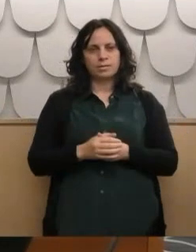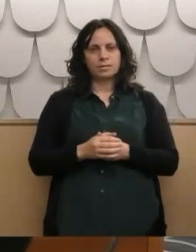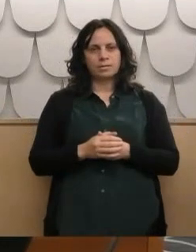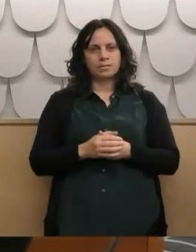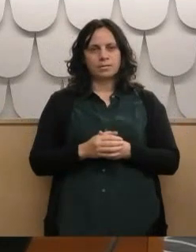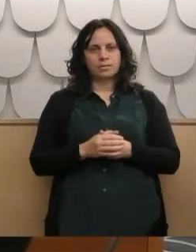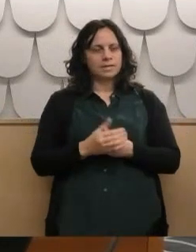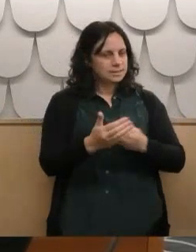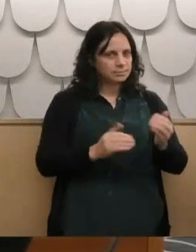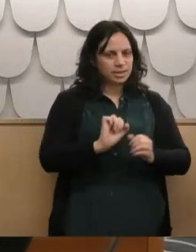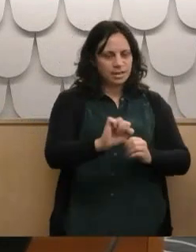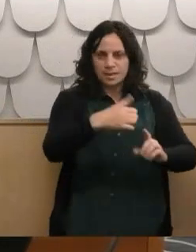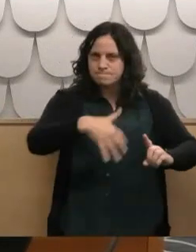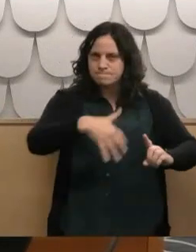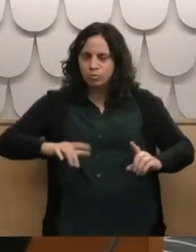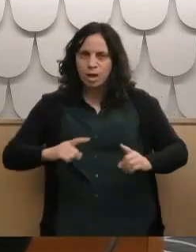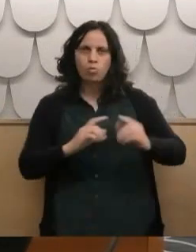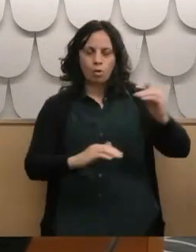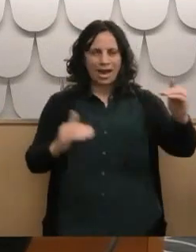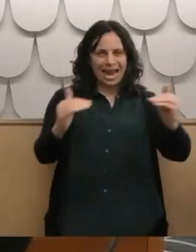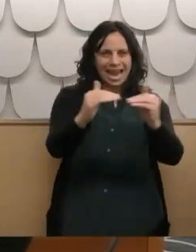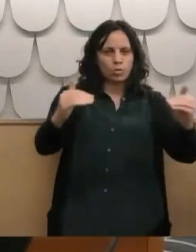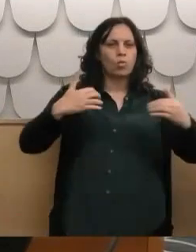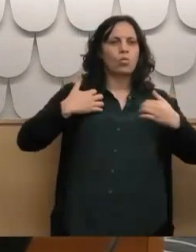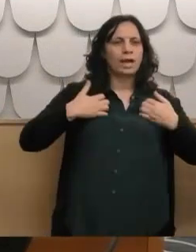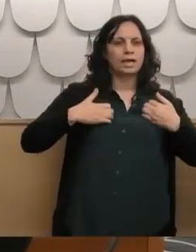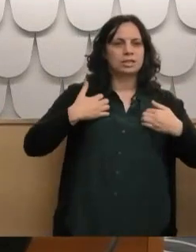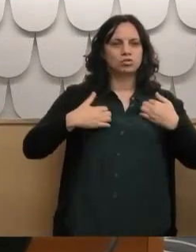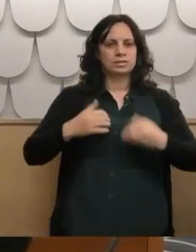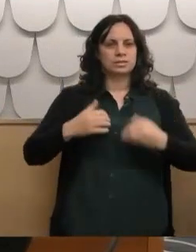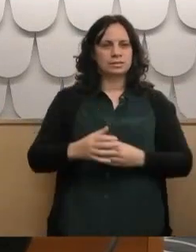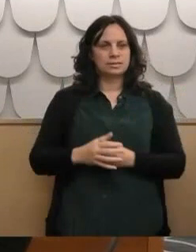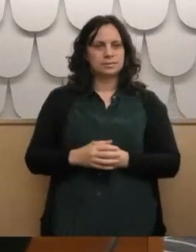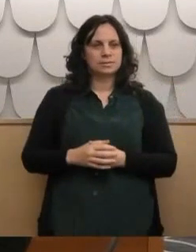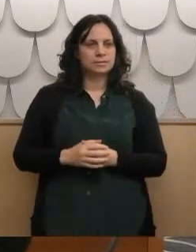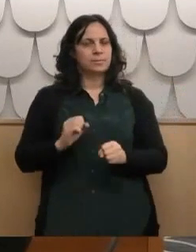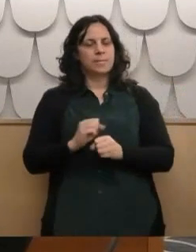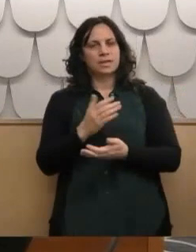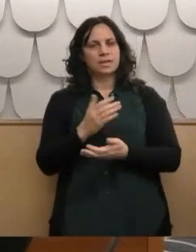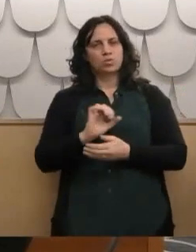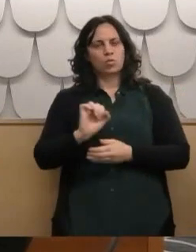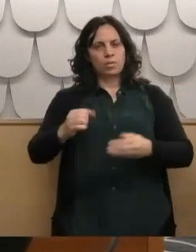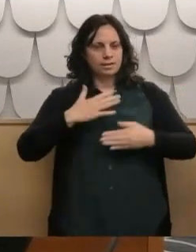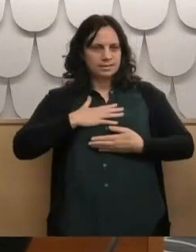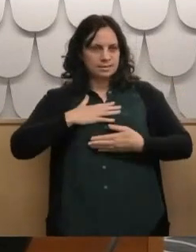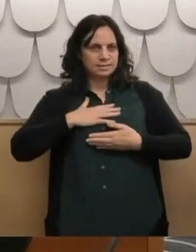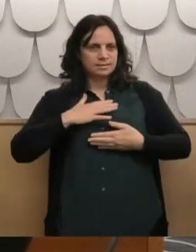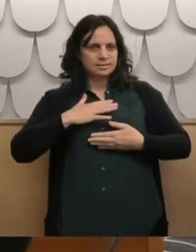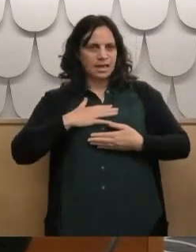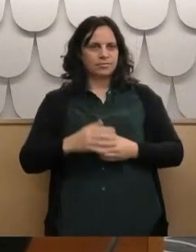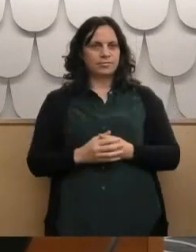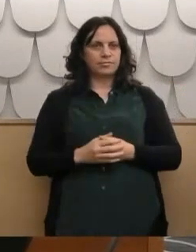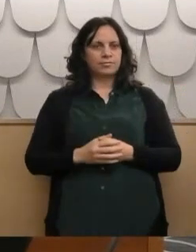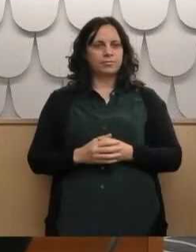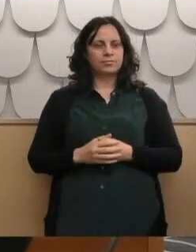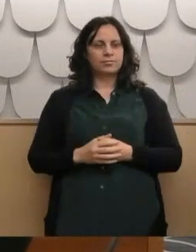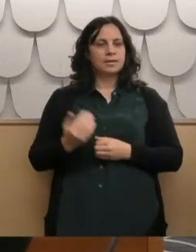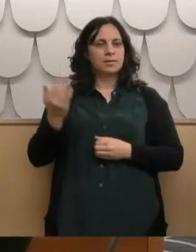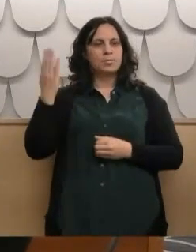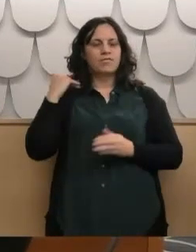Zealand children. And one example of that is Mr. Reddick's, the headmaster today, supporting the